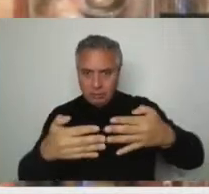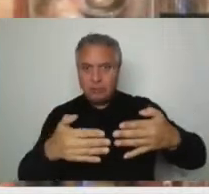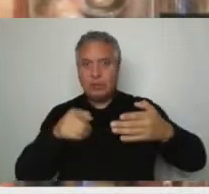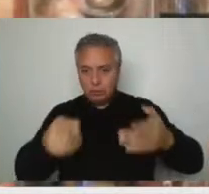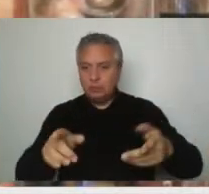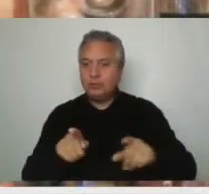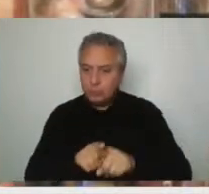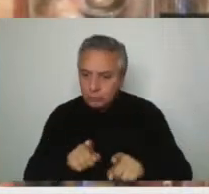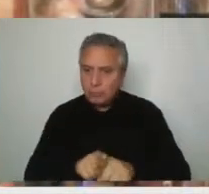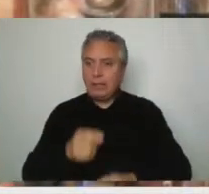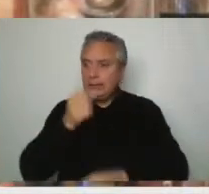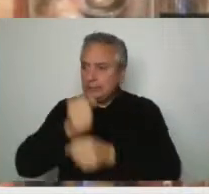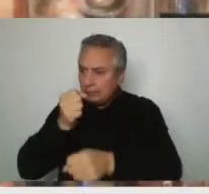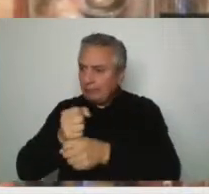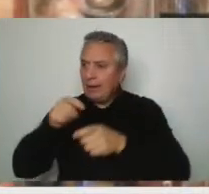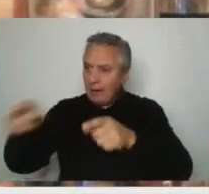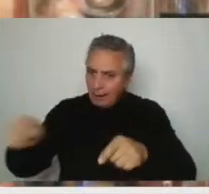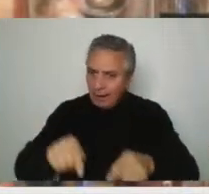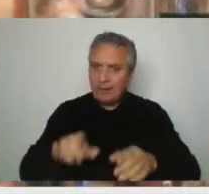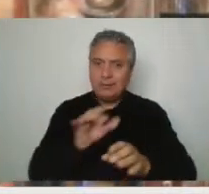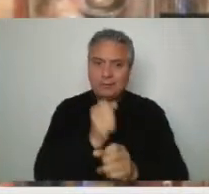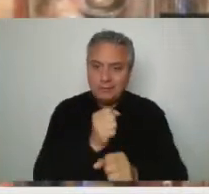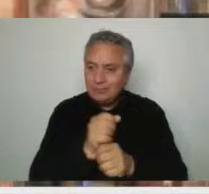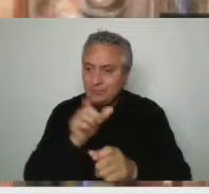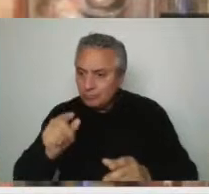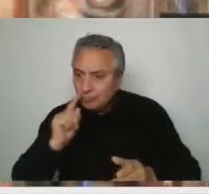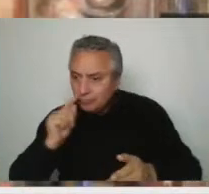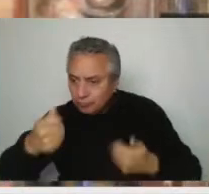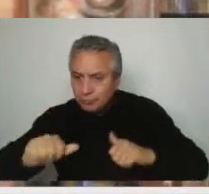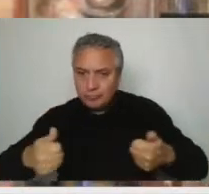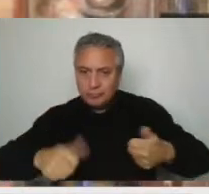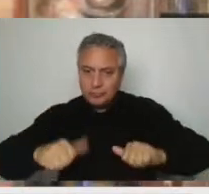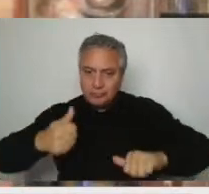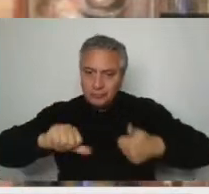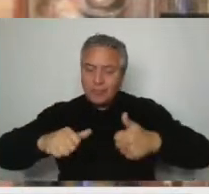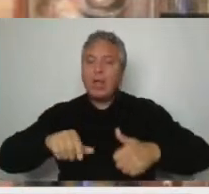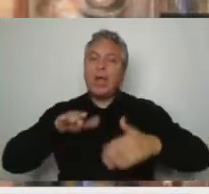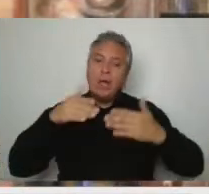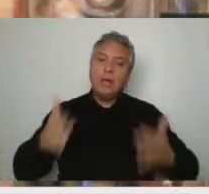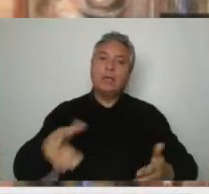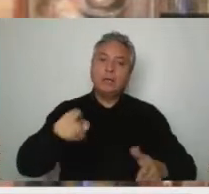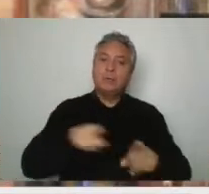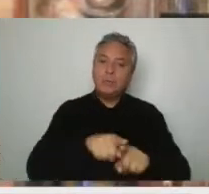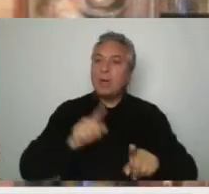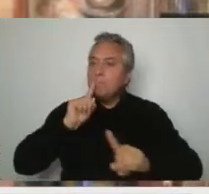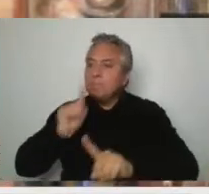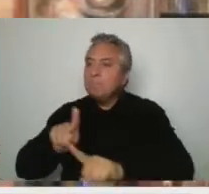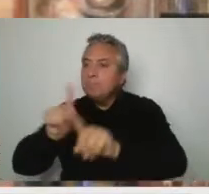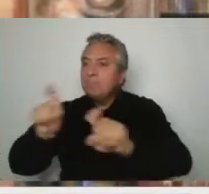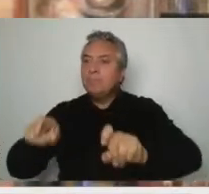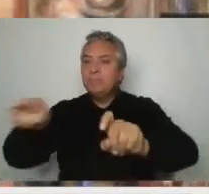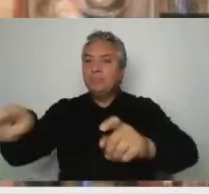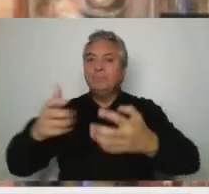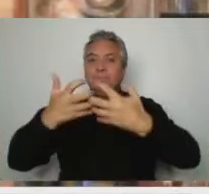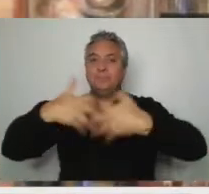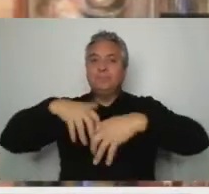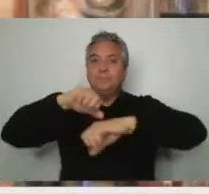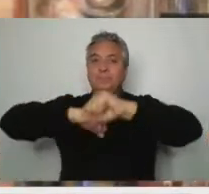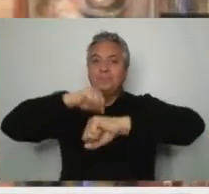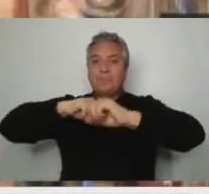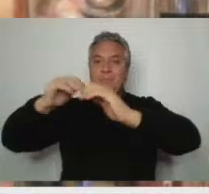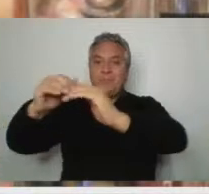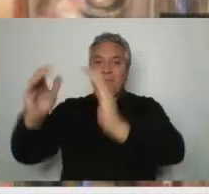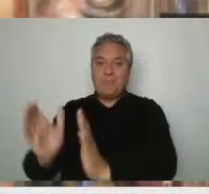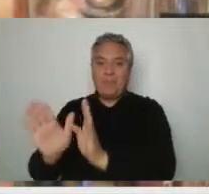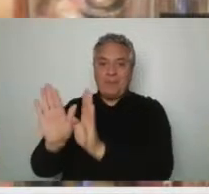we see that the BIAC is a test that and company surveys show that there's not an